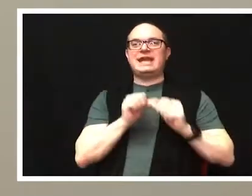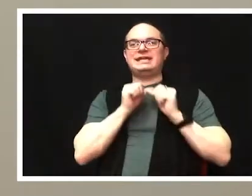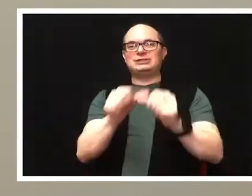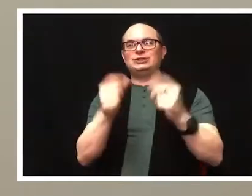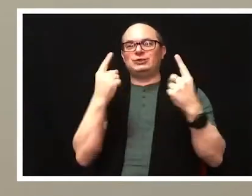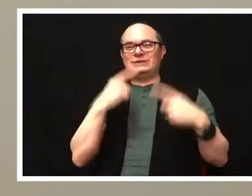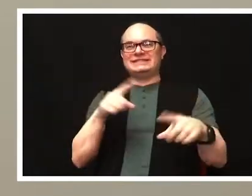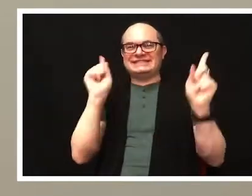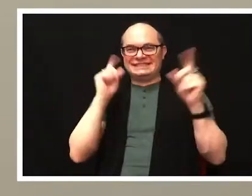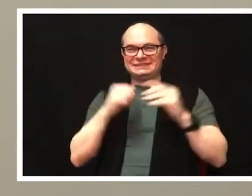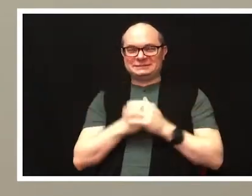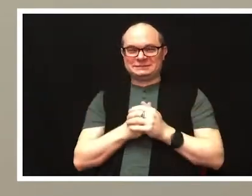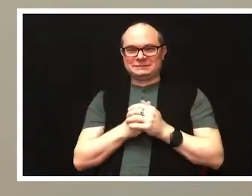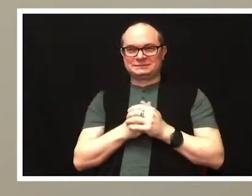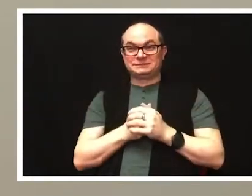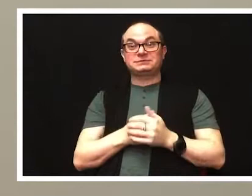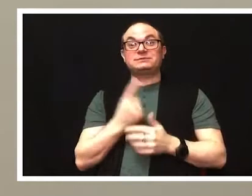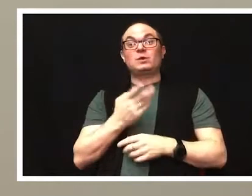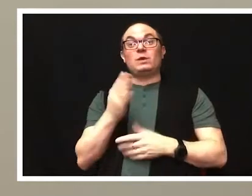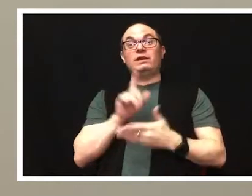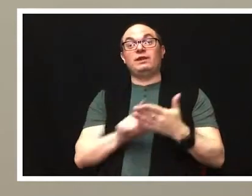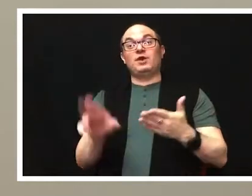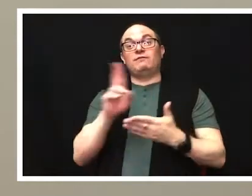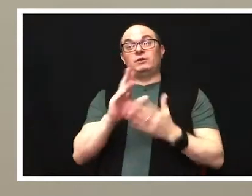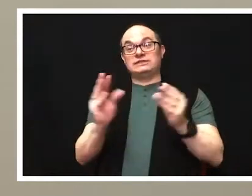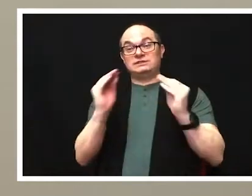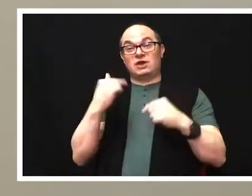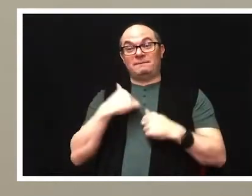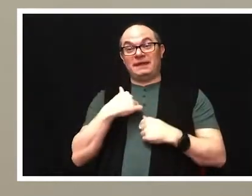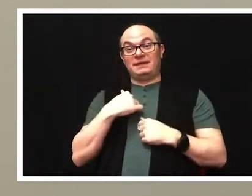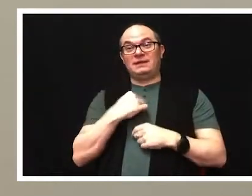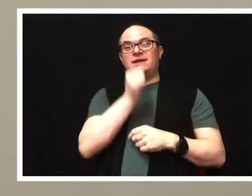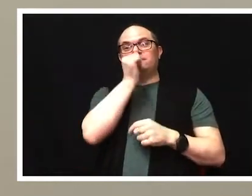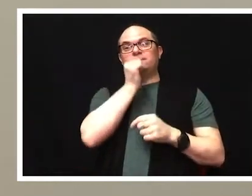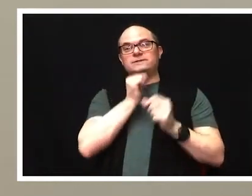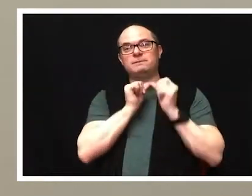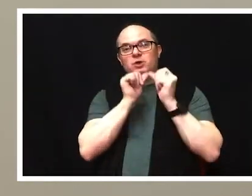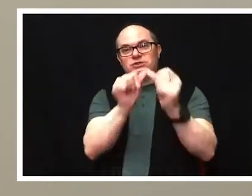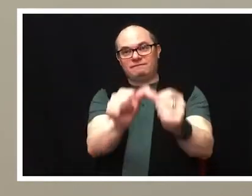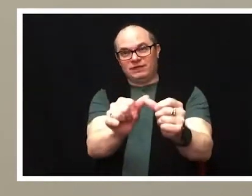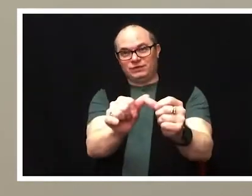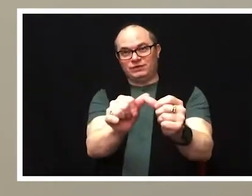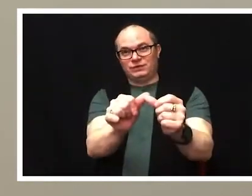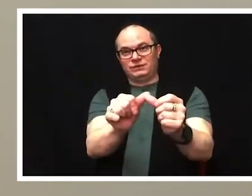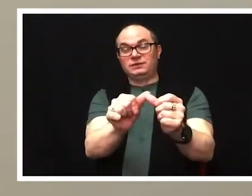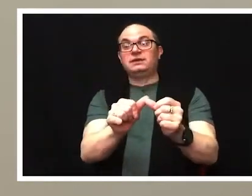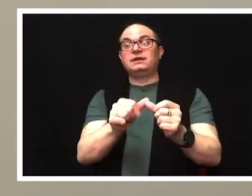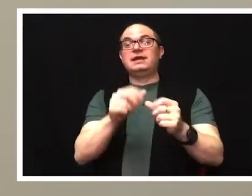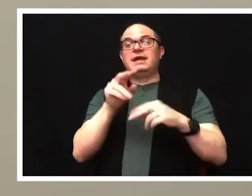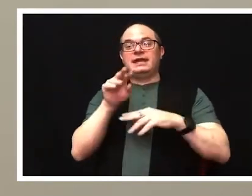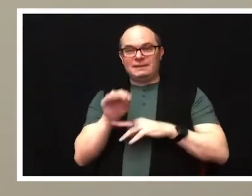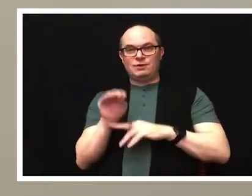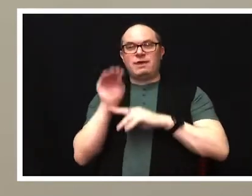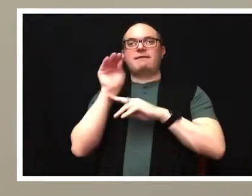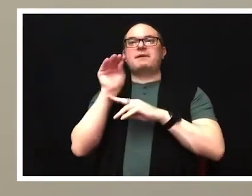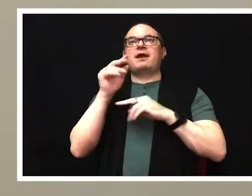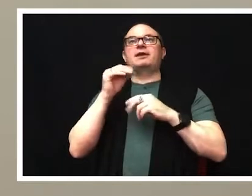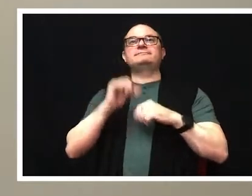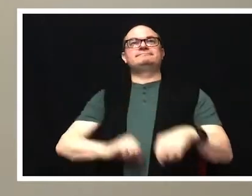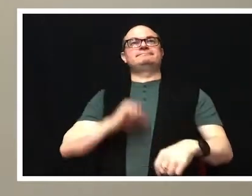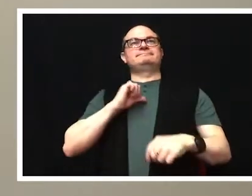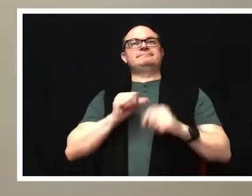you all are. If there was one thing that Lamar University taught me, it was to persevere. Keep your head up high and press